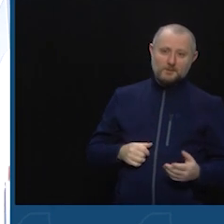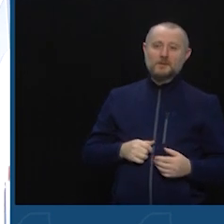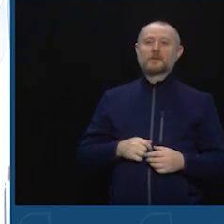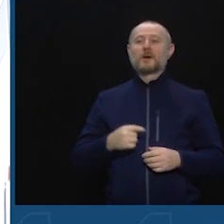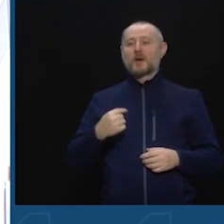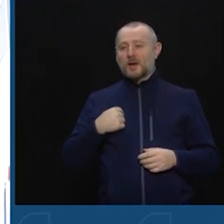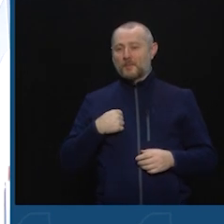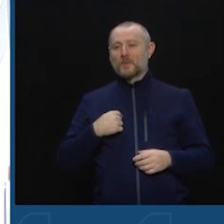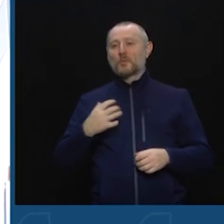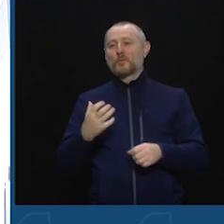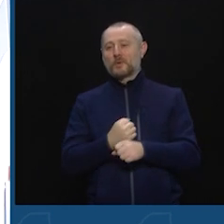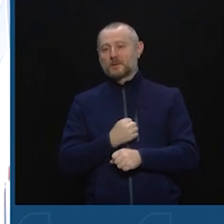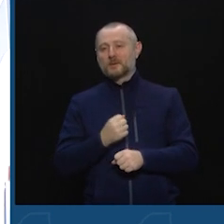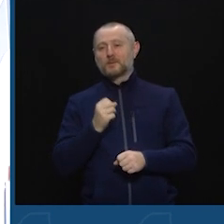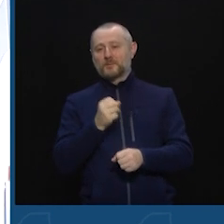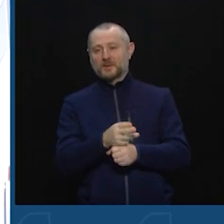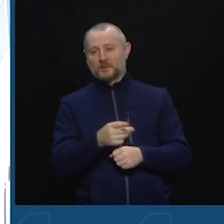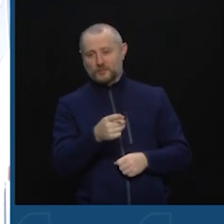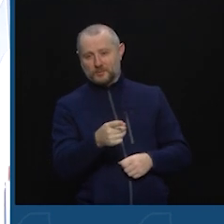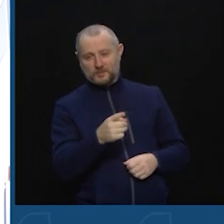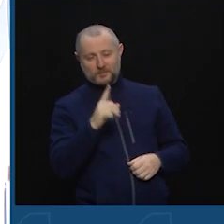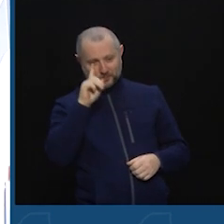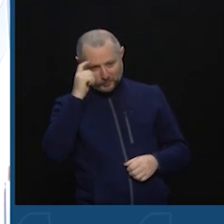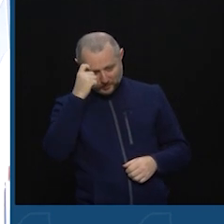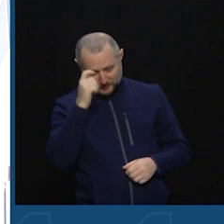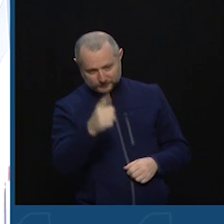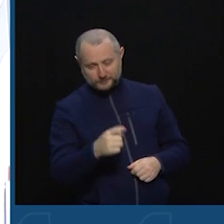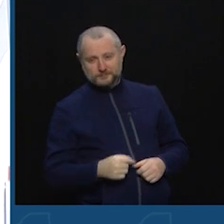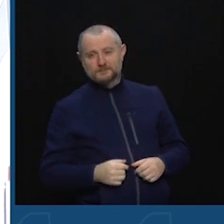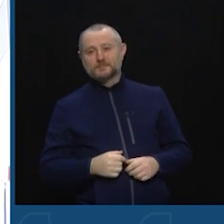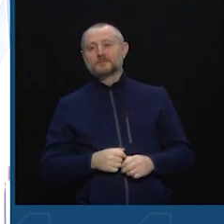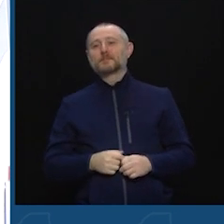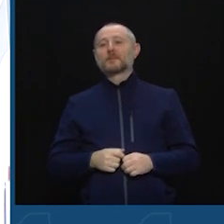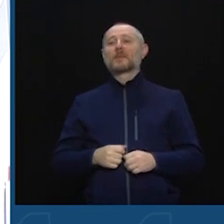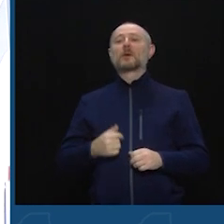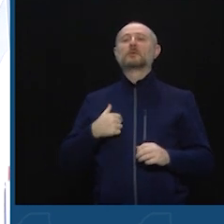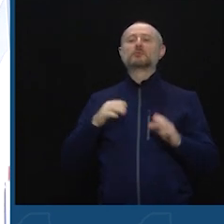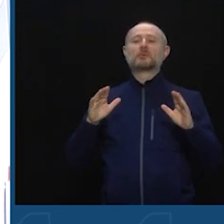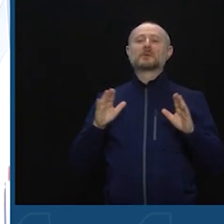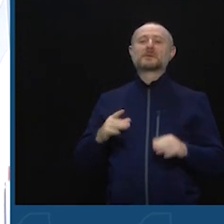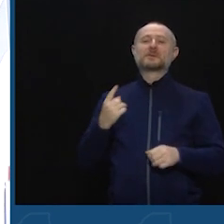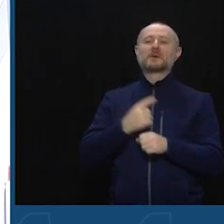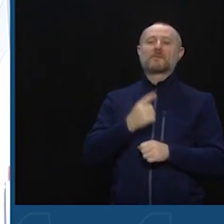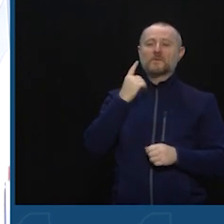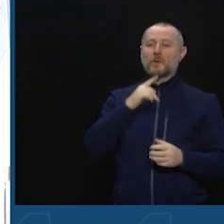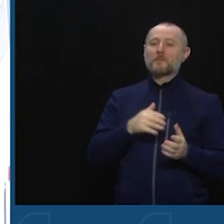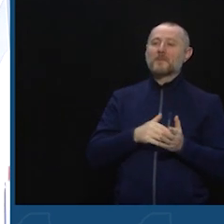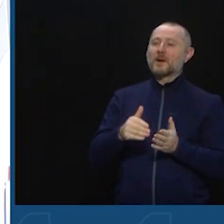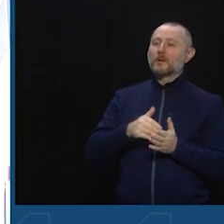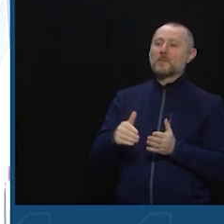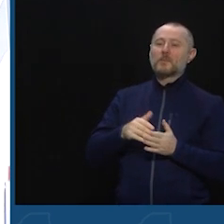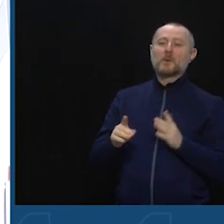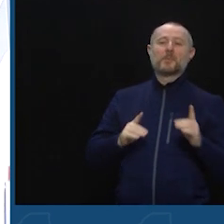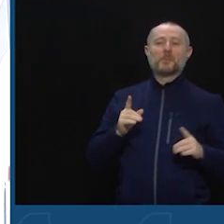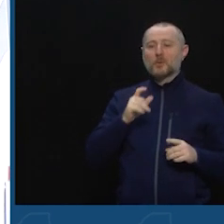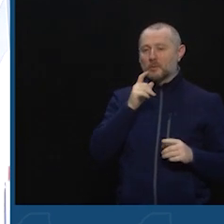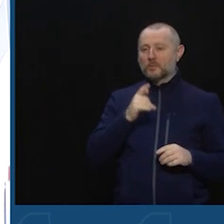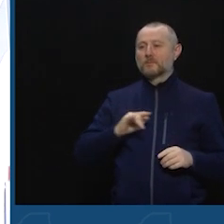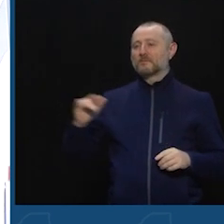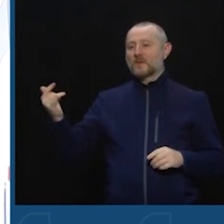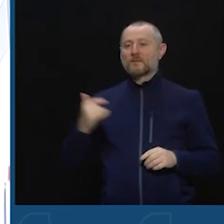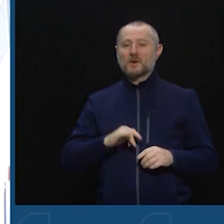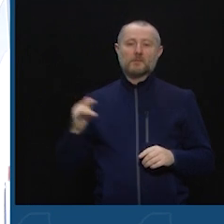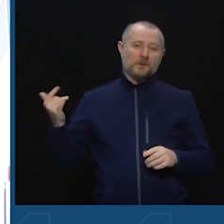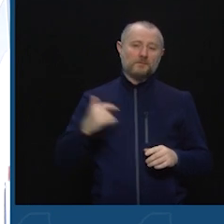back. It's a great day for the millions of people here who fly out of LaGuardia every year as